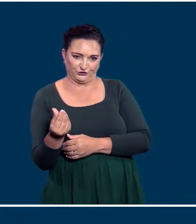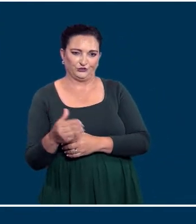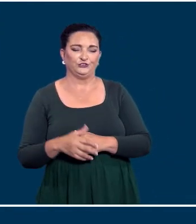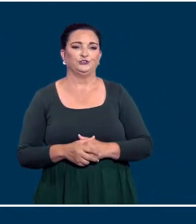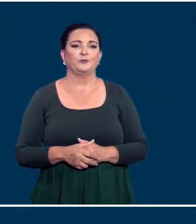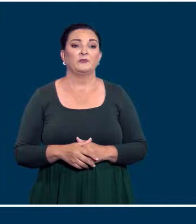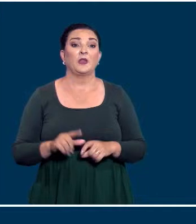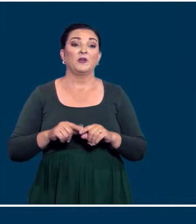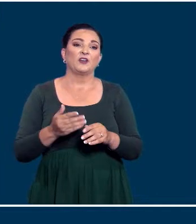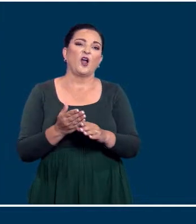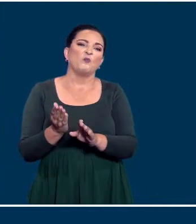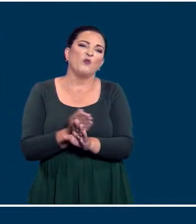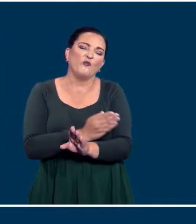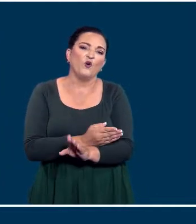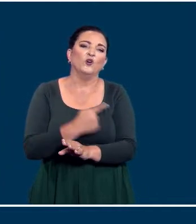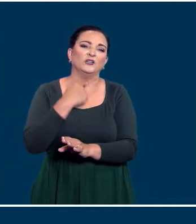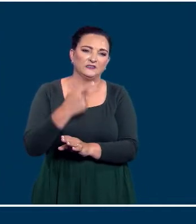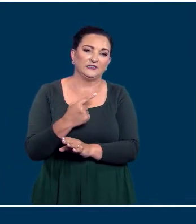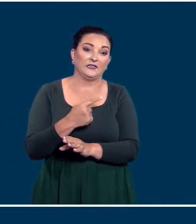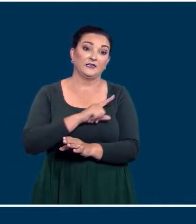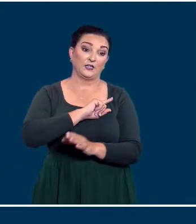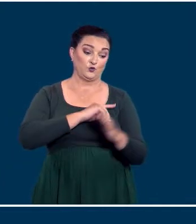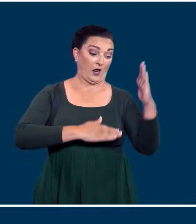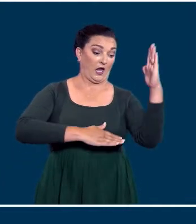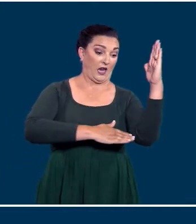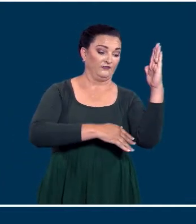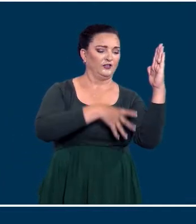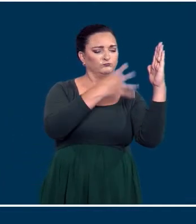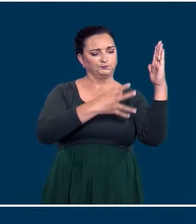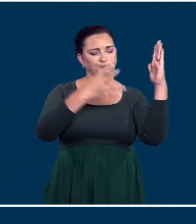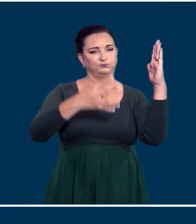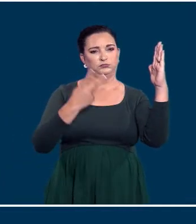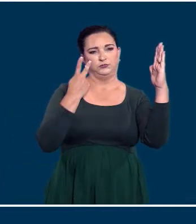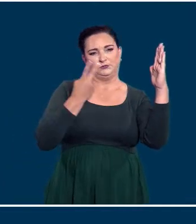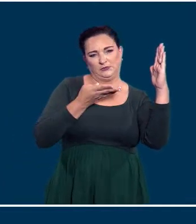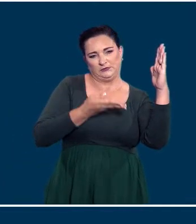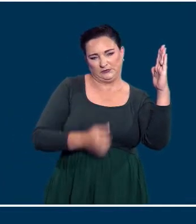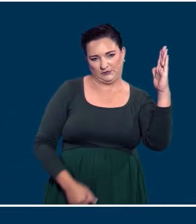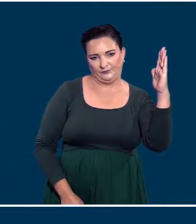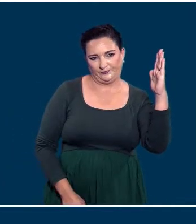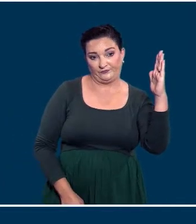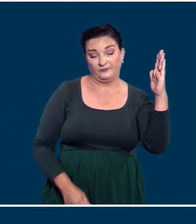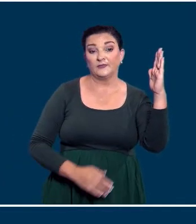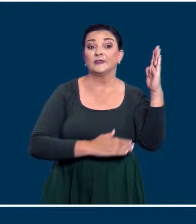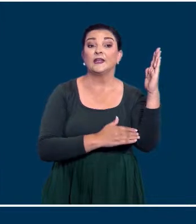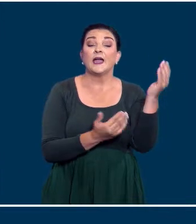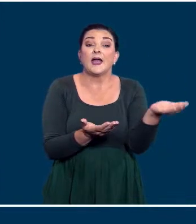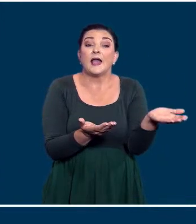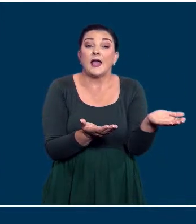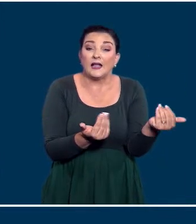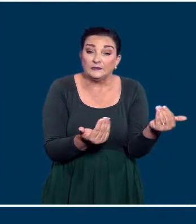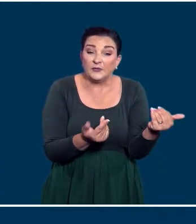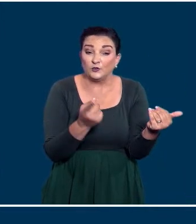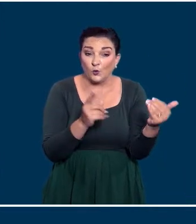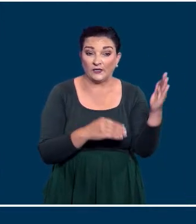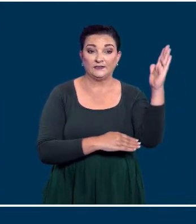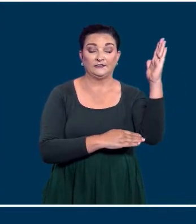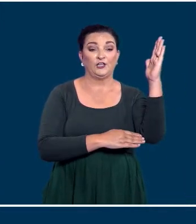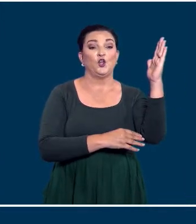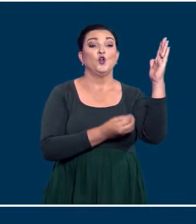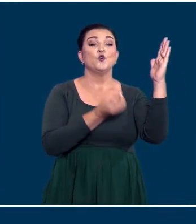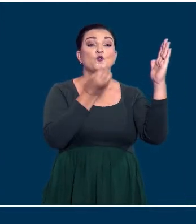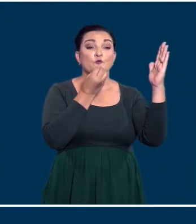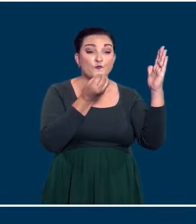about earlier, and that's what I'm showing you on the left-hand graph. You can expect that things like food prices,